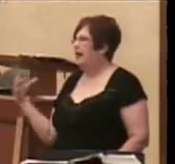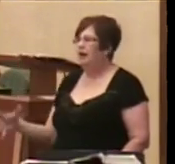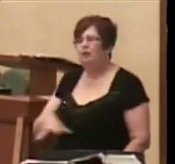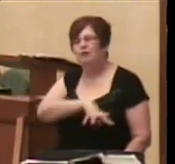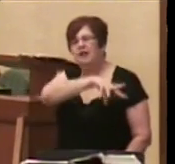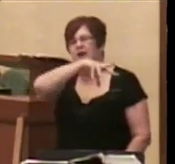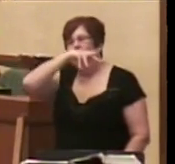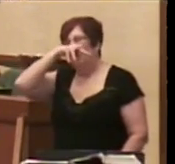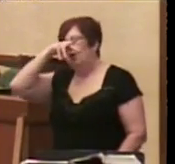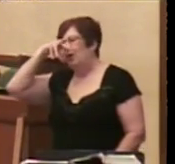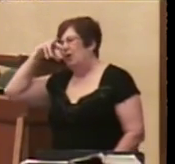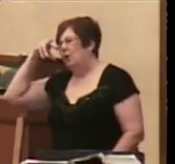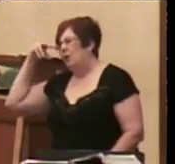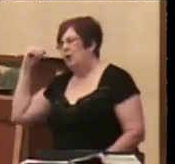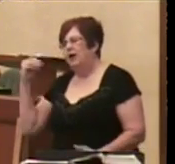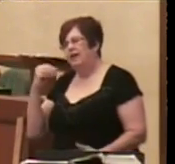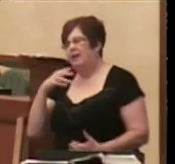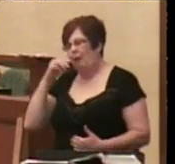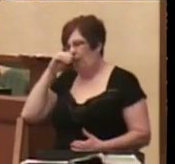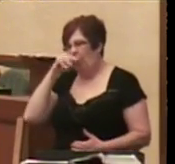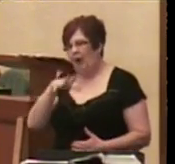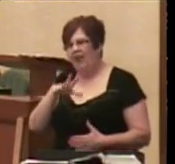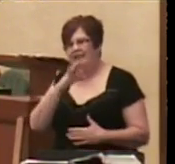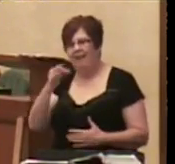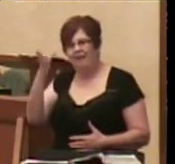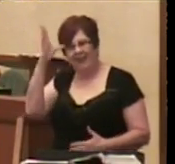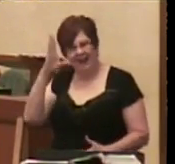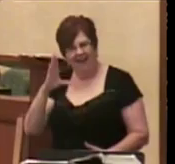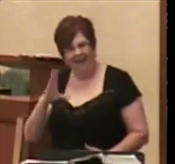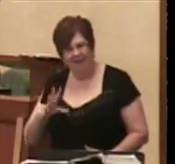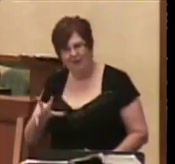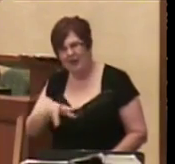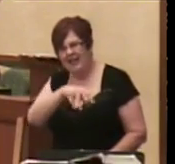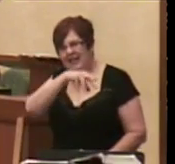Breathe deep the breath of God.